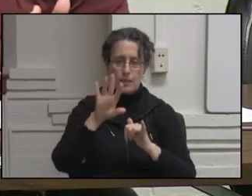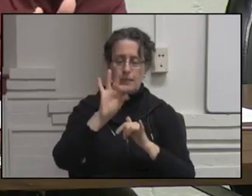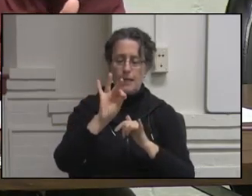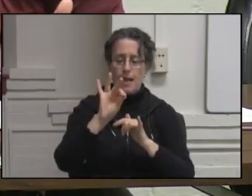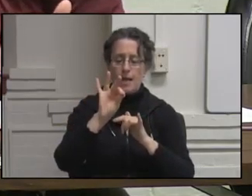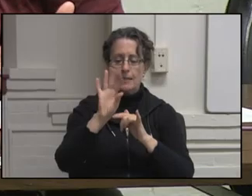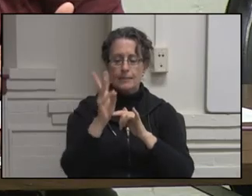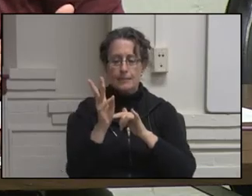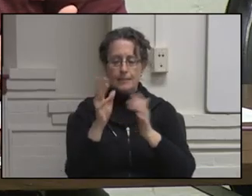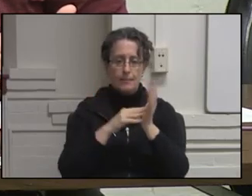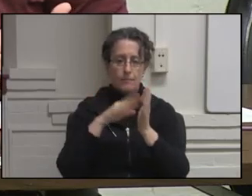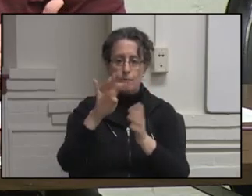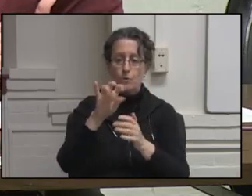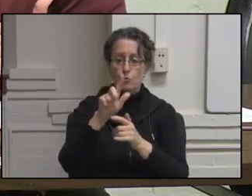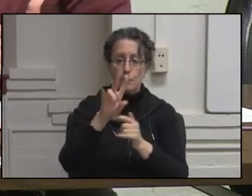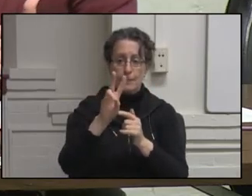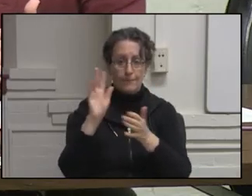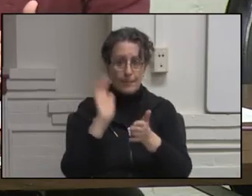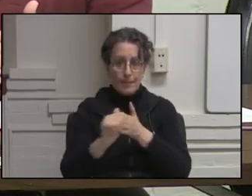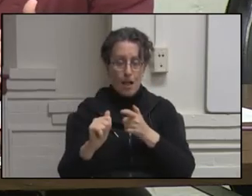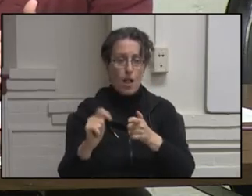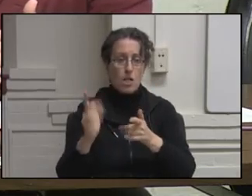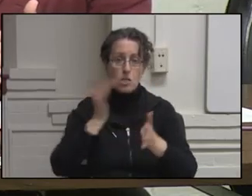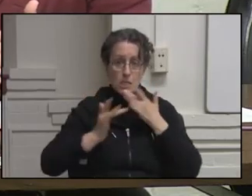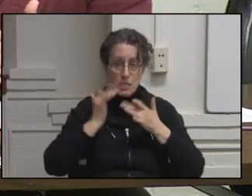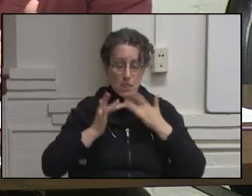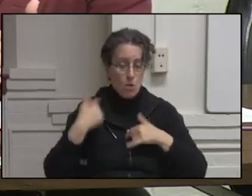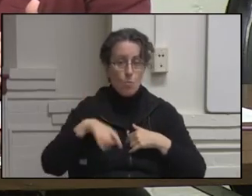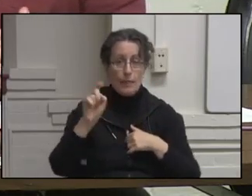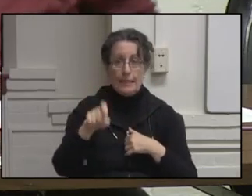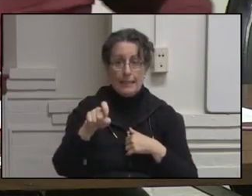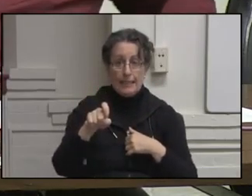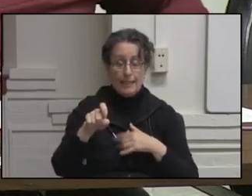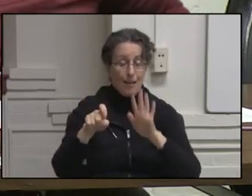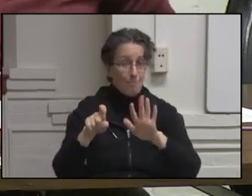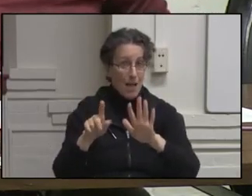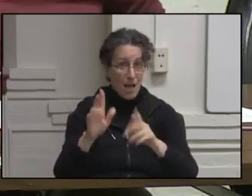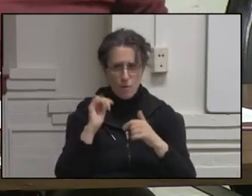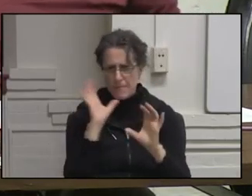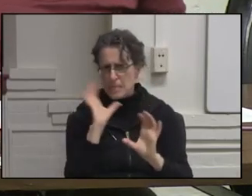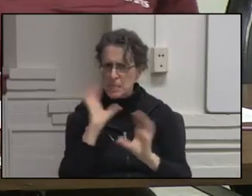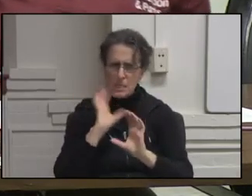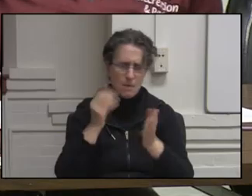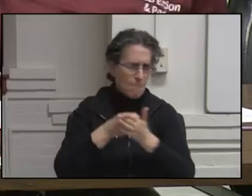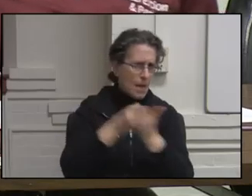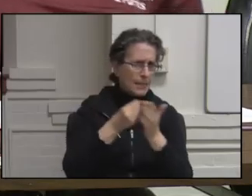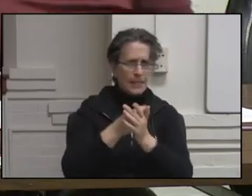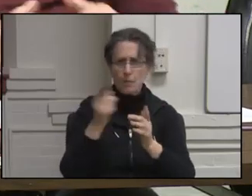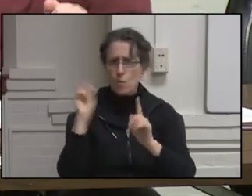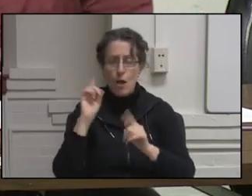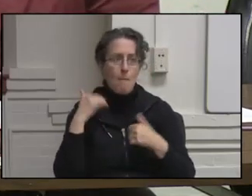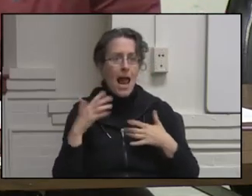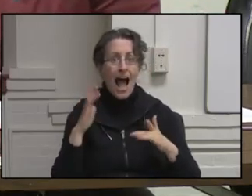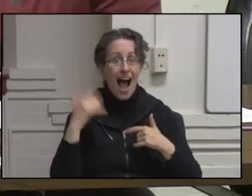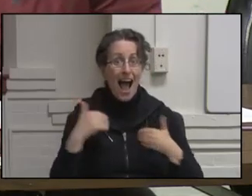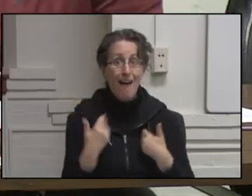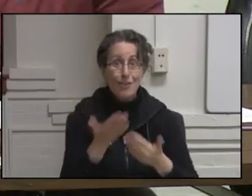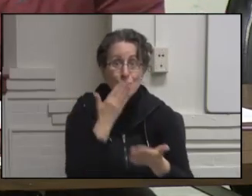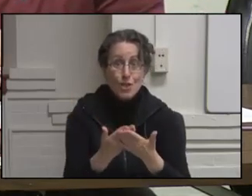$96,427. So we have been scurrying around, and I'm very excited. Pulling the table to tell you the news. What is the